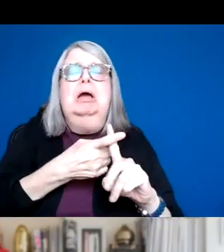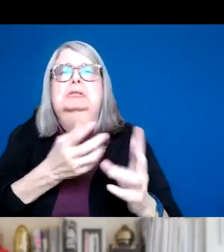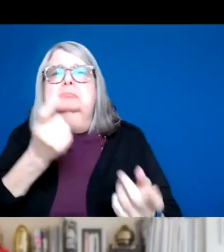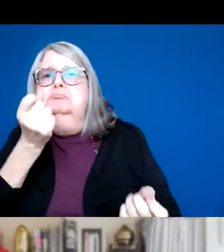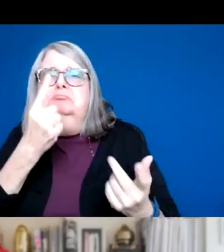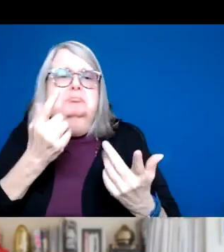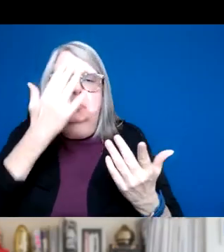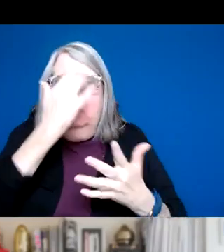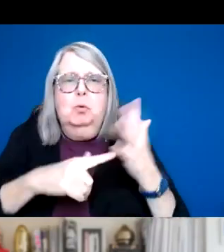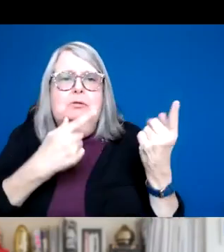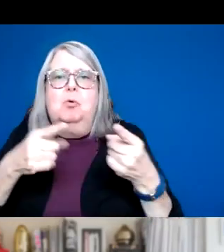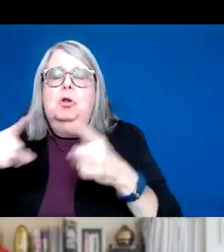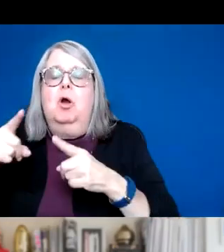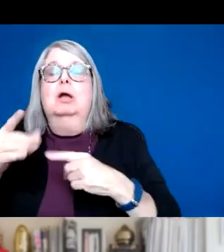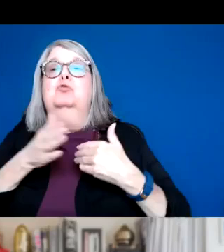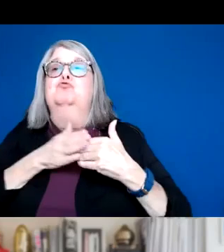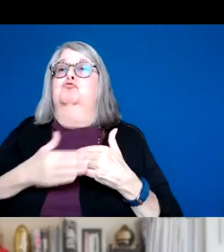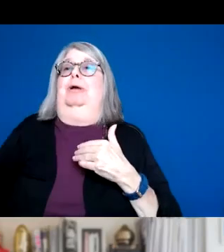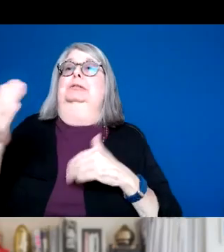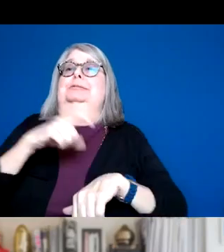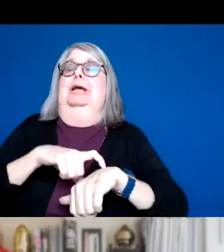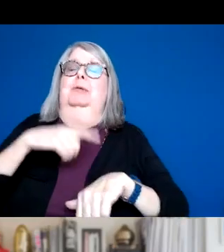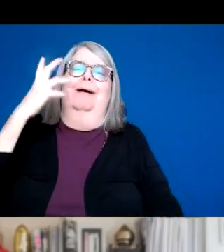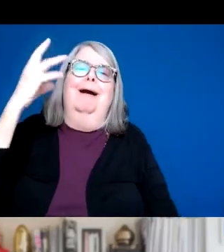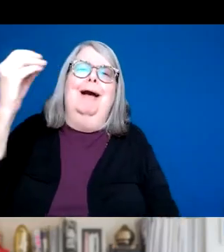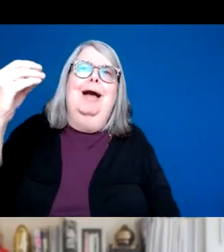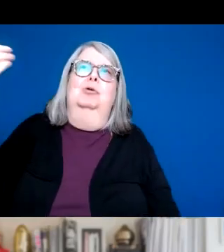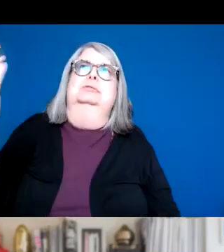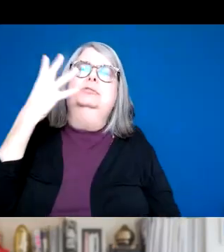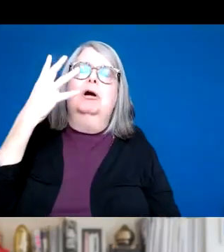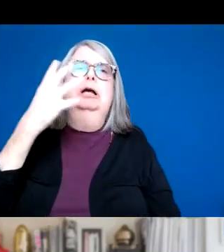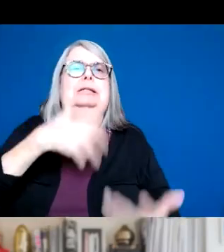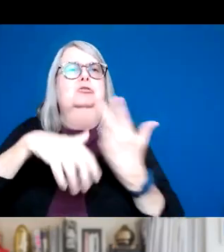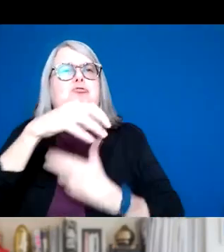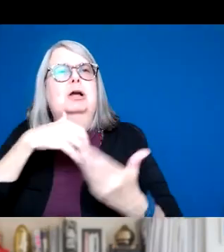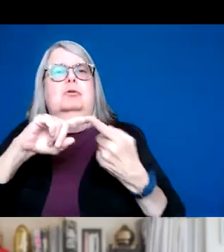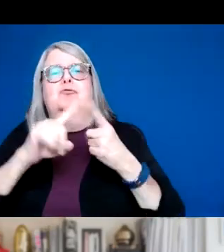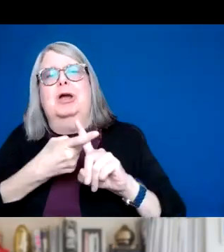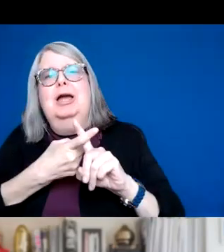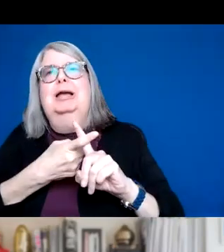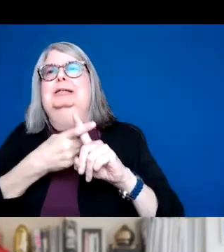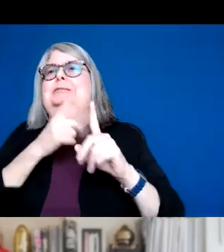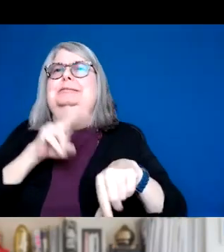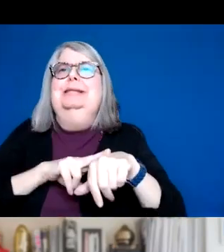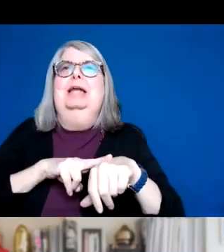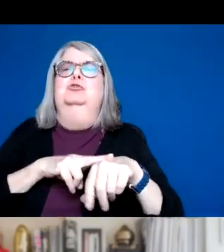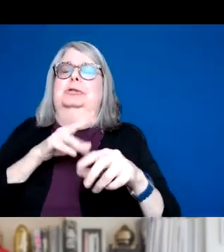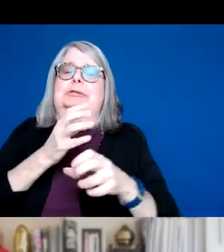that. And then they're spending the rest of the time outside in the sunlight, interacting with friends and nature, and getting enough sleep.